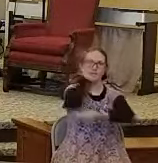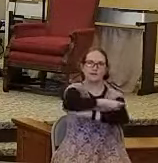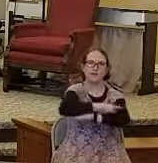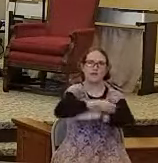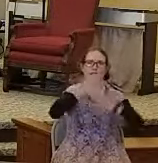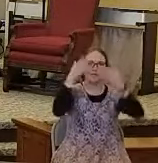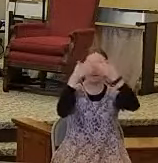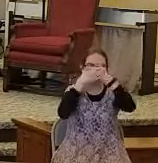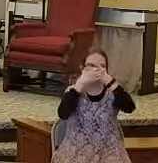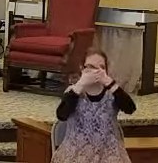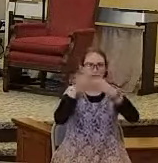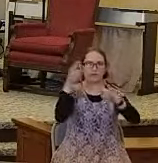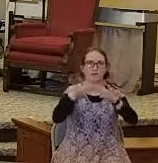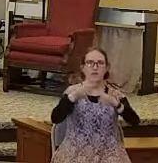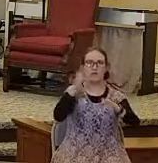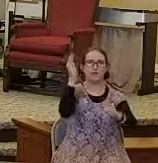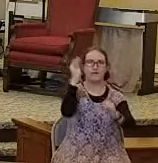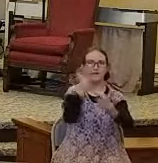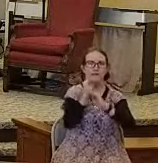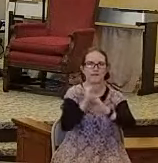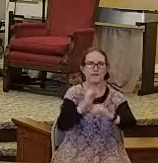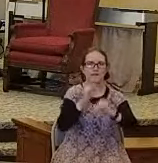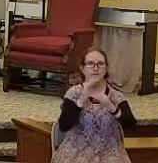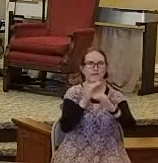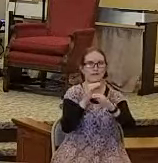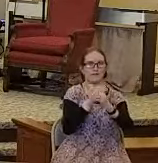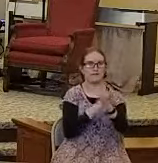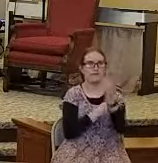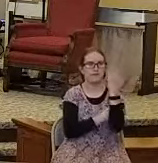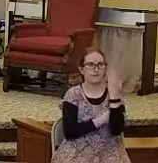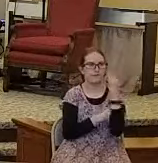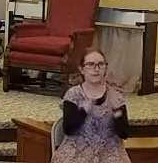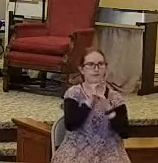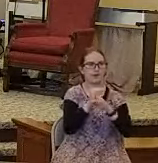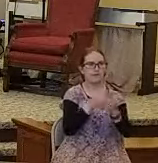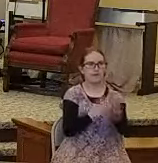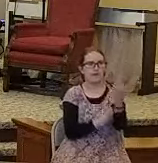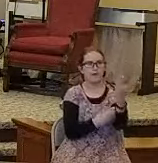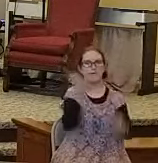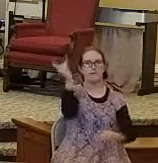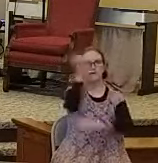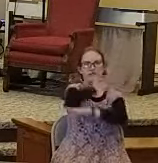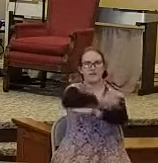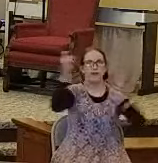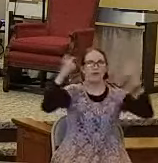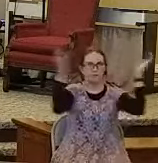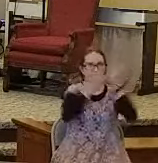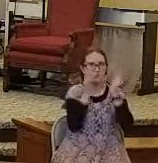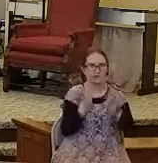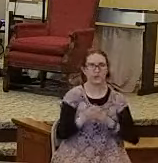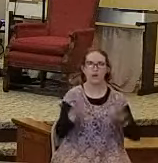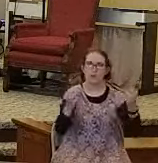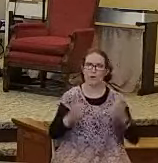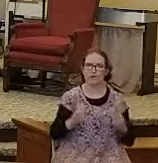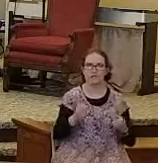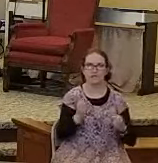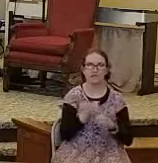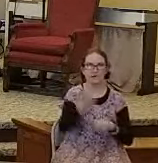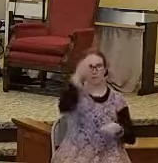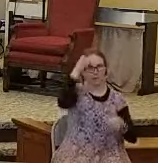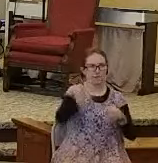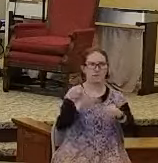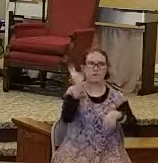and the darkness he called night, and the evening and the morning were the first day. Hallelujah, Jesus. I want to remind us